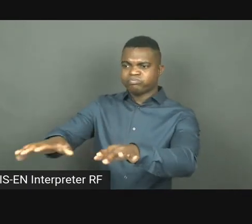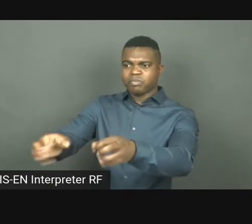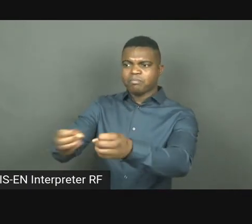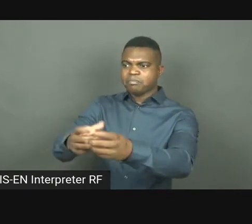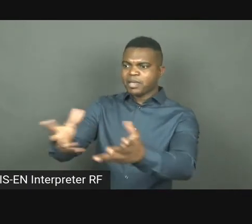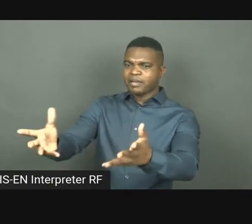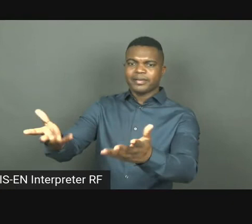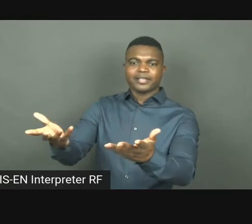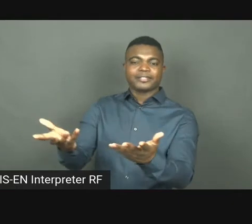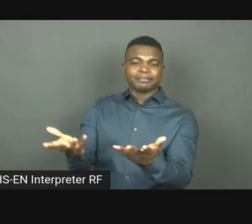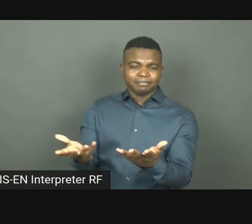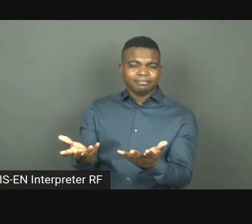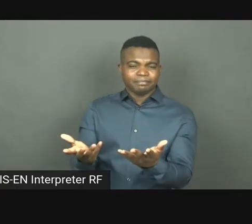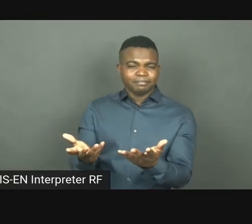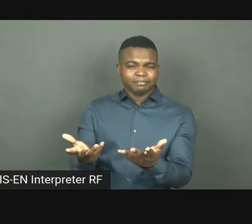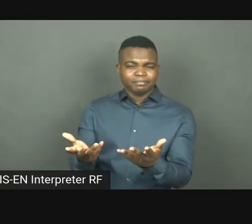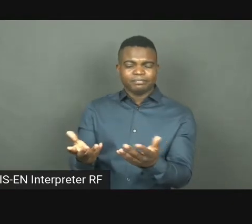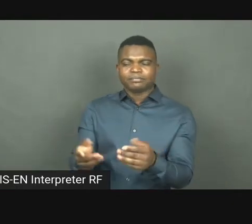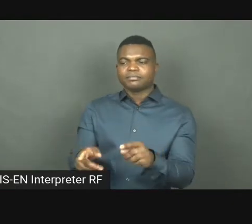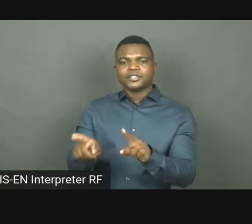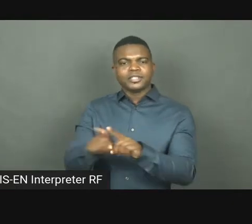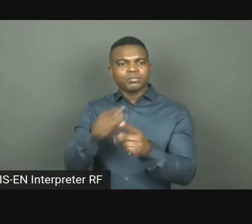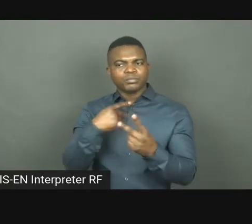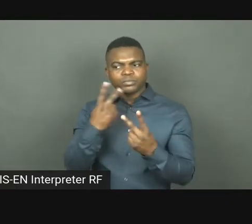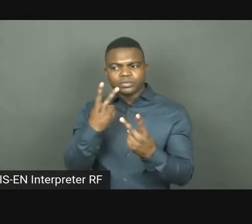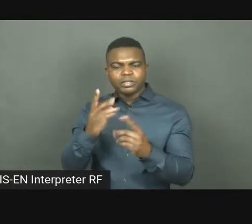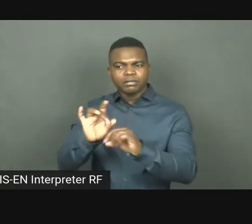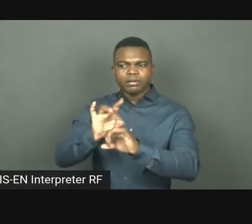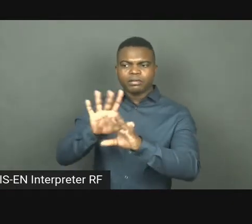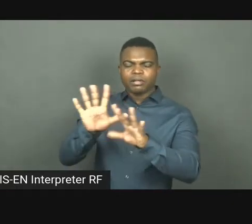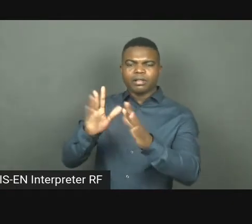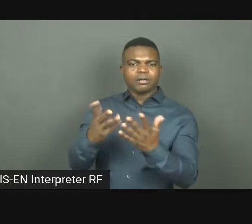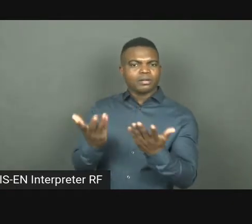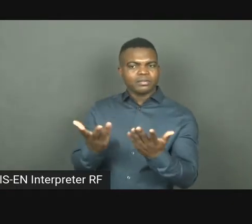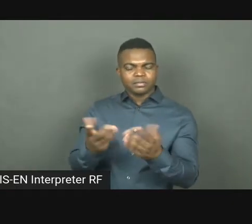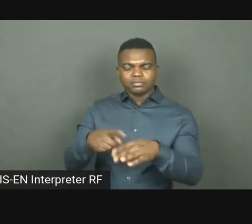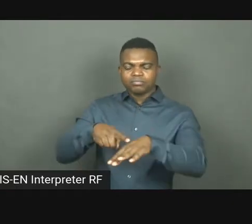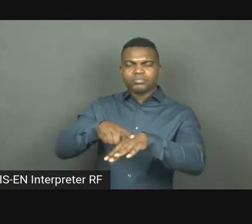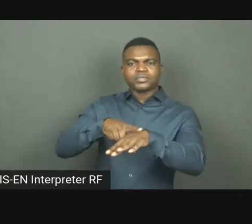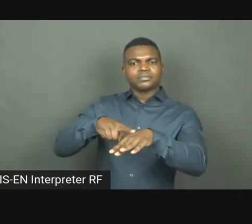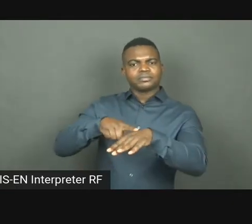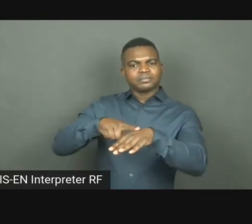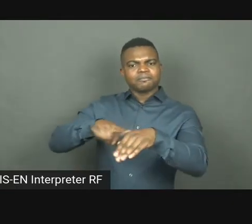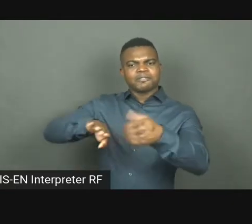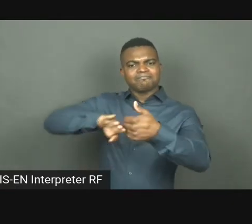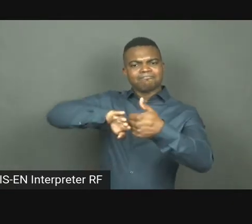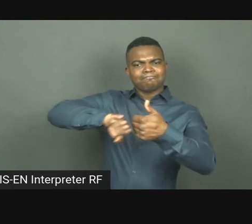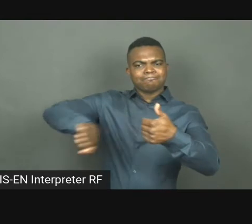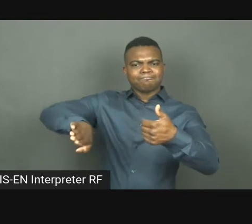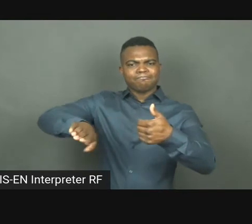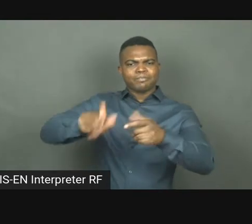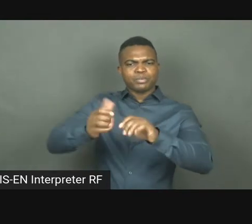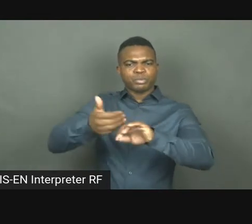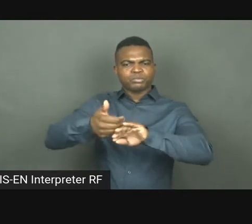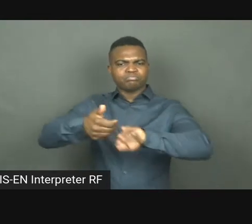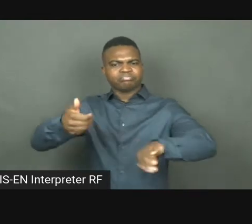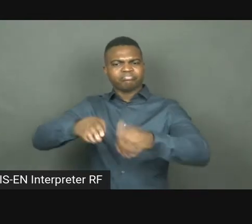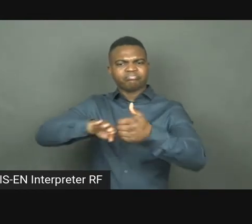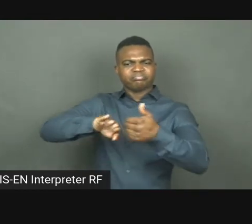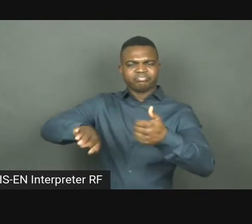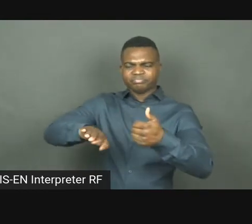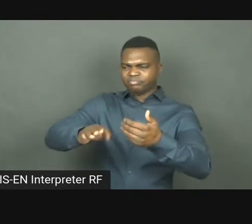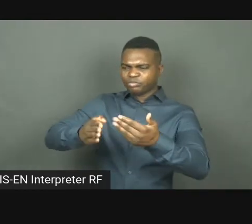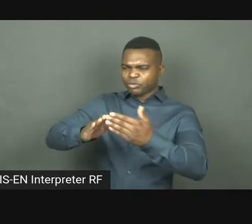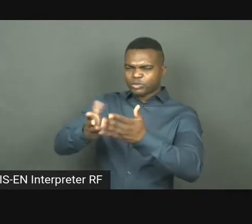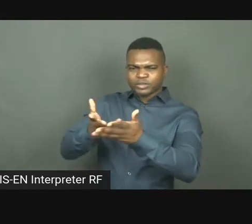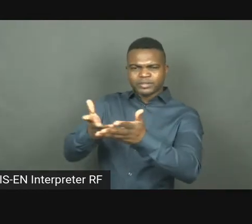demand enhanced and expanded treatment services and to implement harm reduction models that